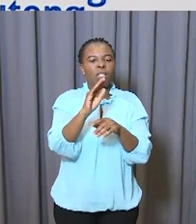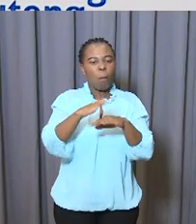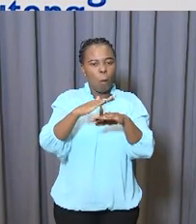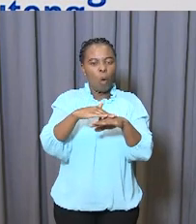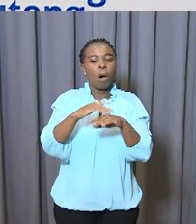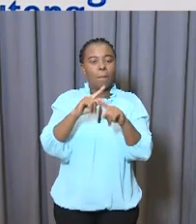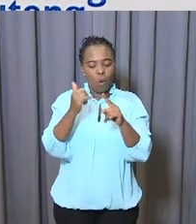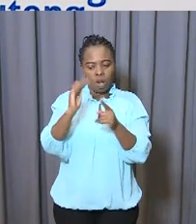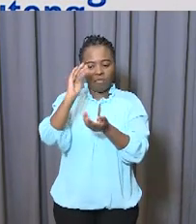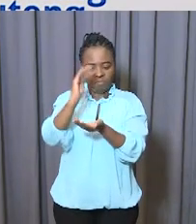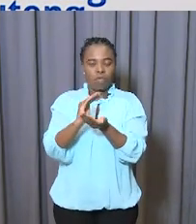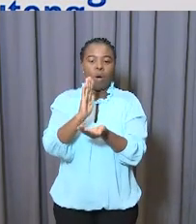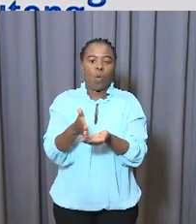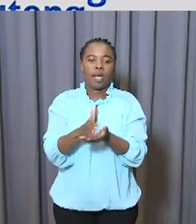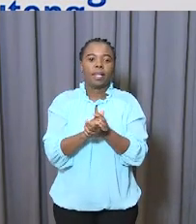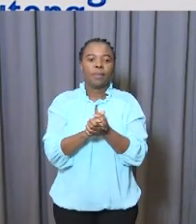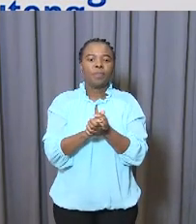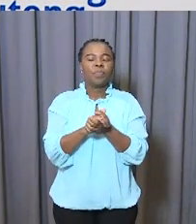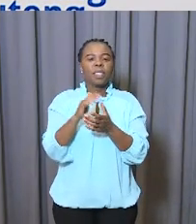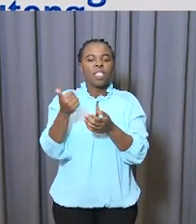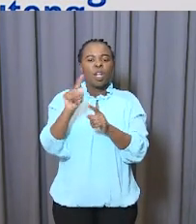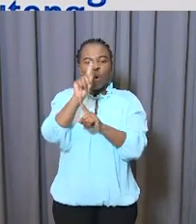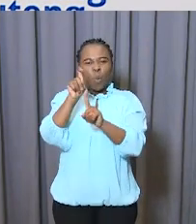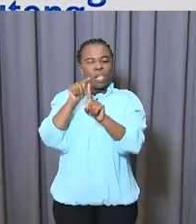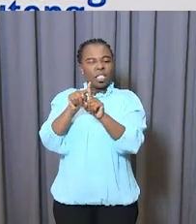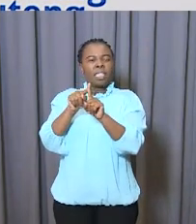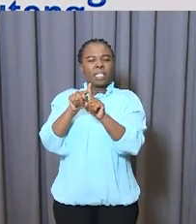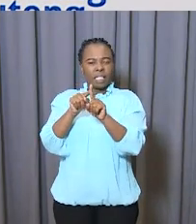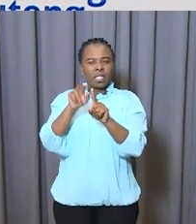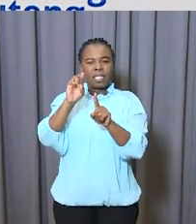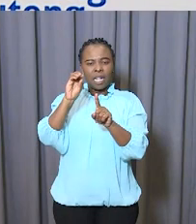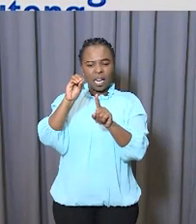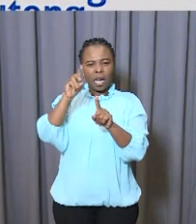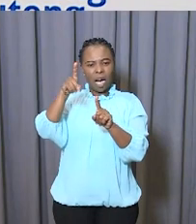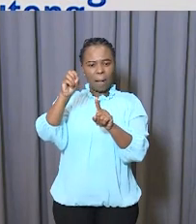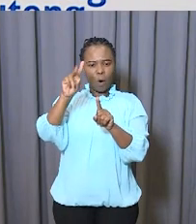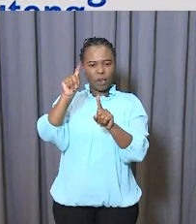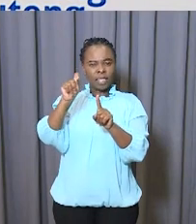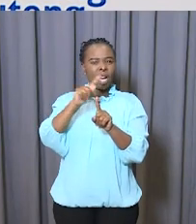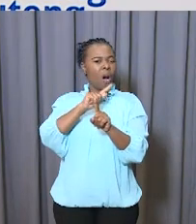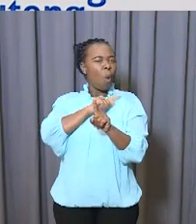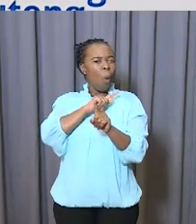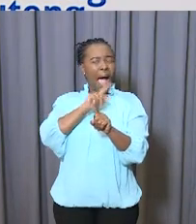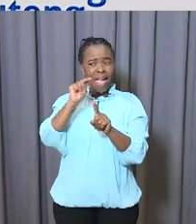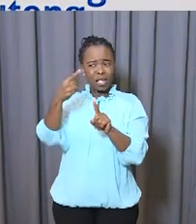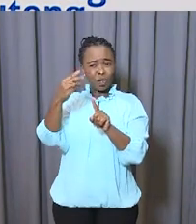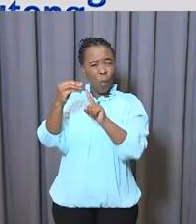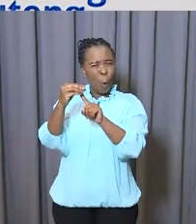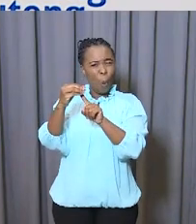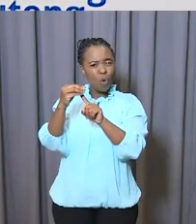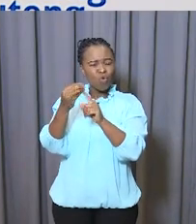The question from Rapport, why NGOs must provide details and the addresses of people, that is